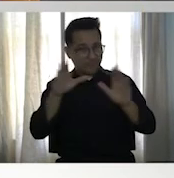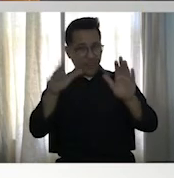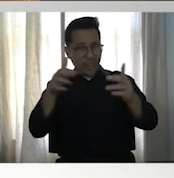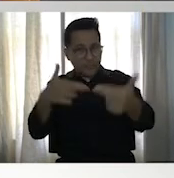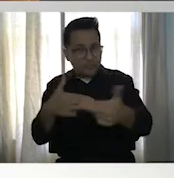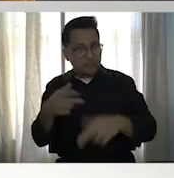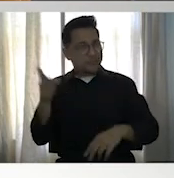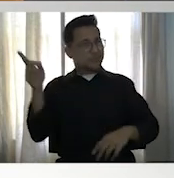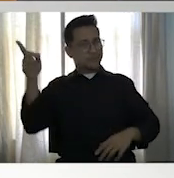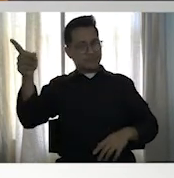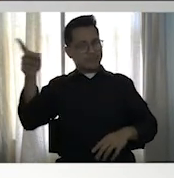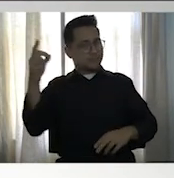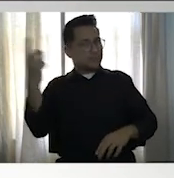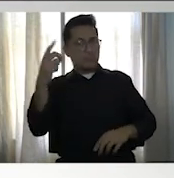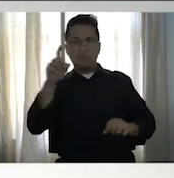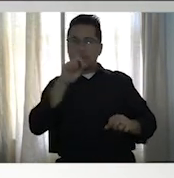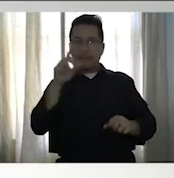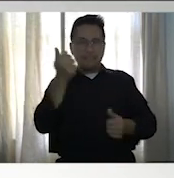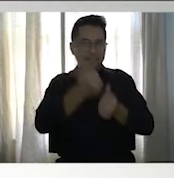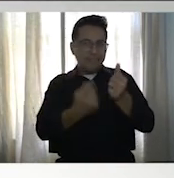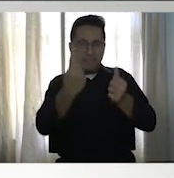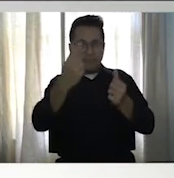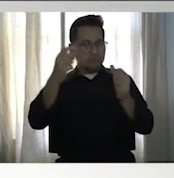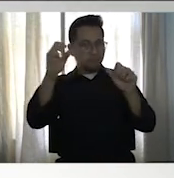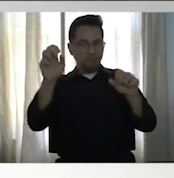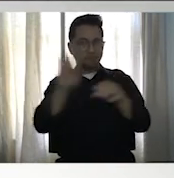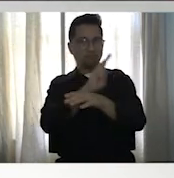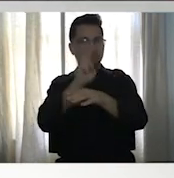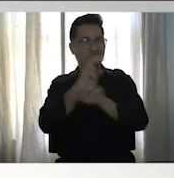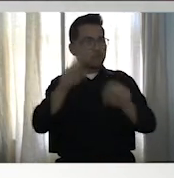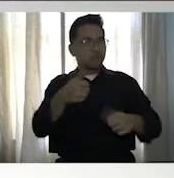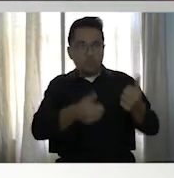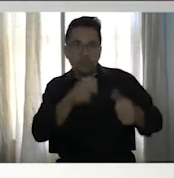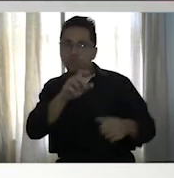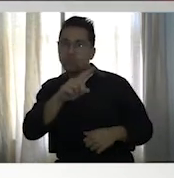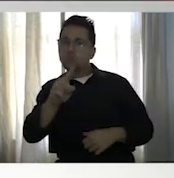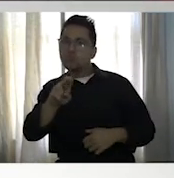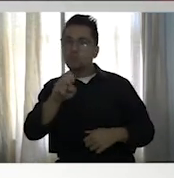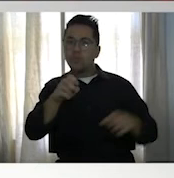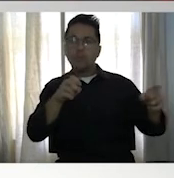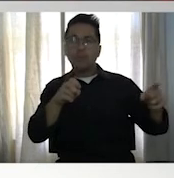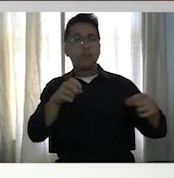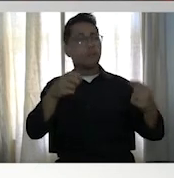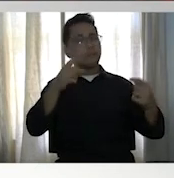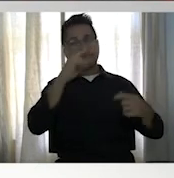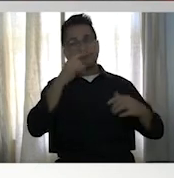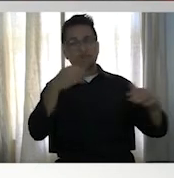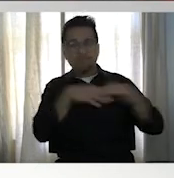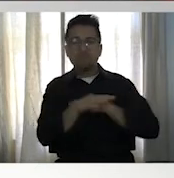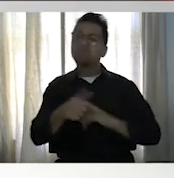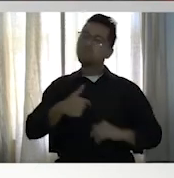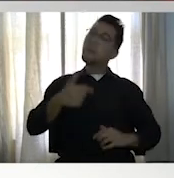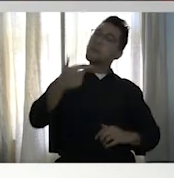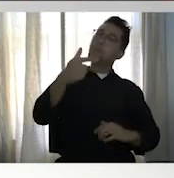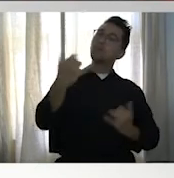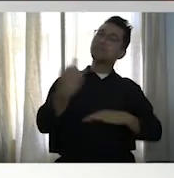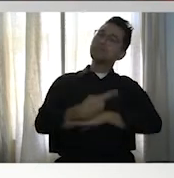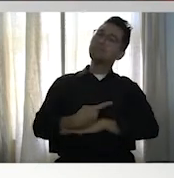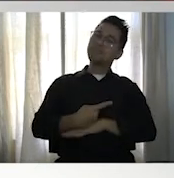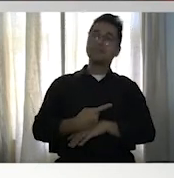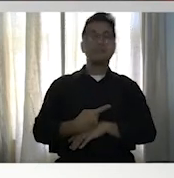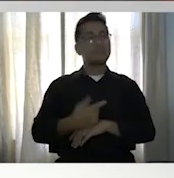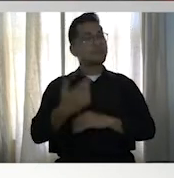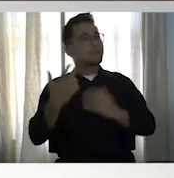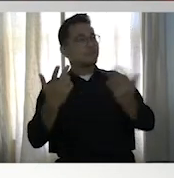mean, this is something that everybody can use. You know, what zone are you in? You know, when the kids come in the morning, I'm in the green zone, Miss, you know,